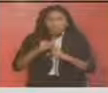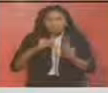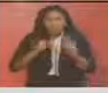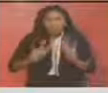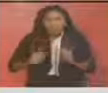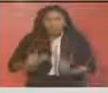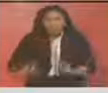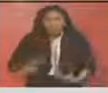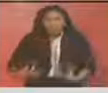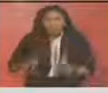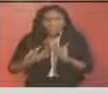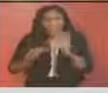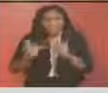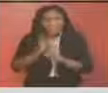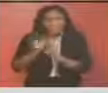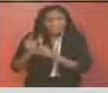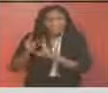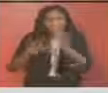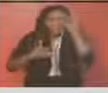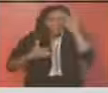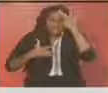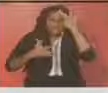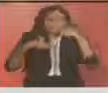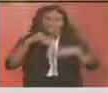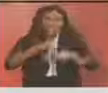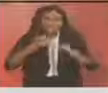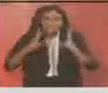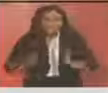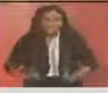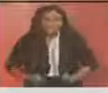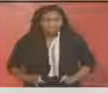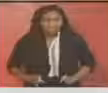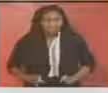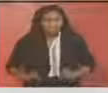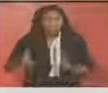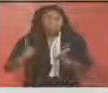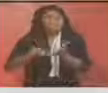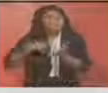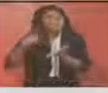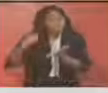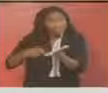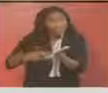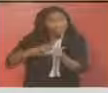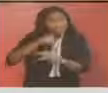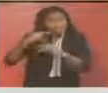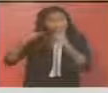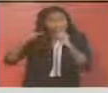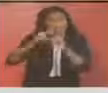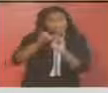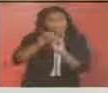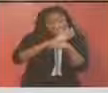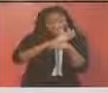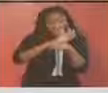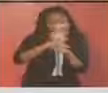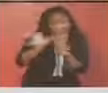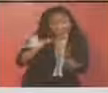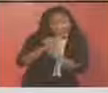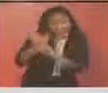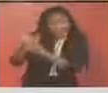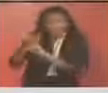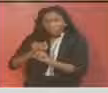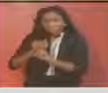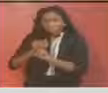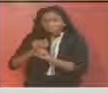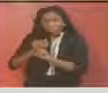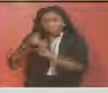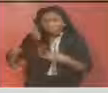made, errors can be made, and those errors are called mutations. Mutations are normal and they are expected. They are